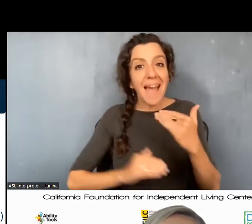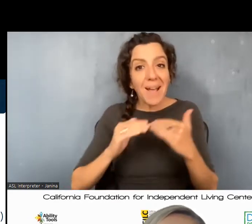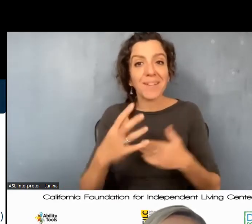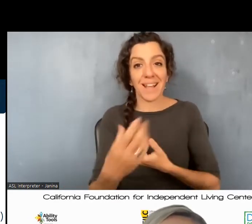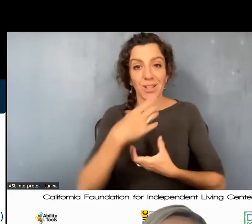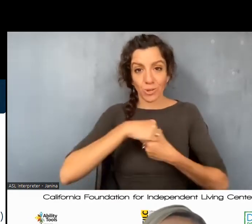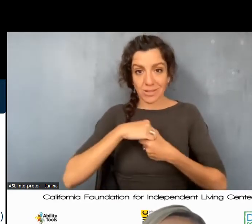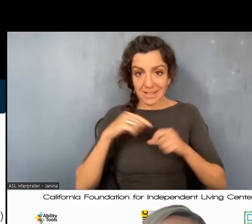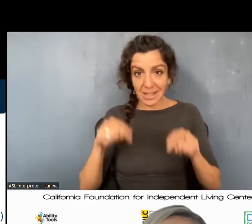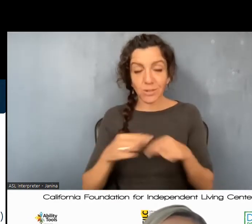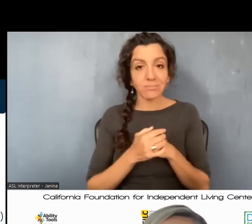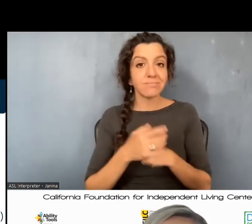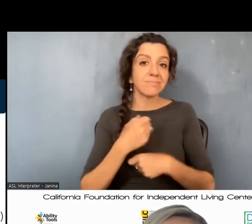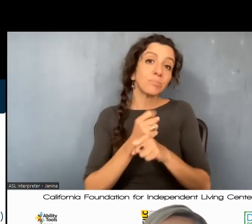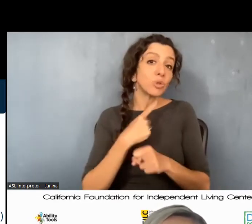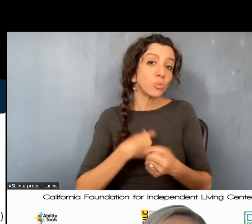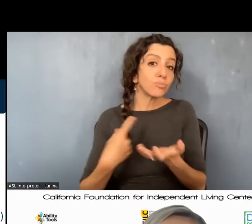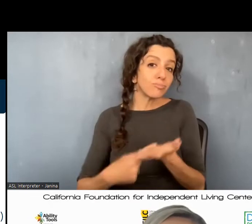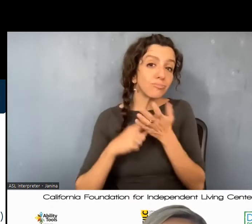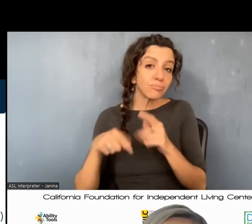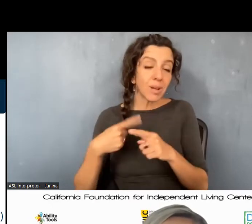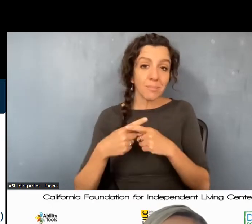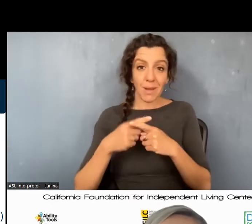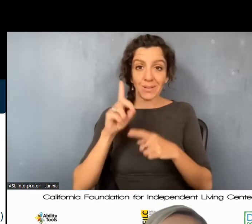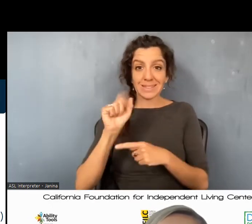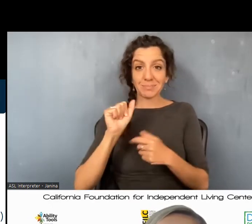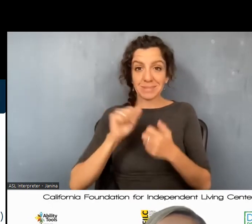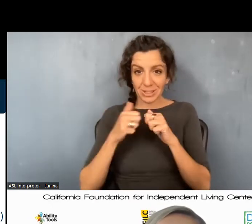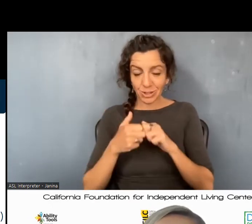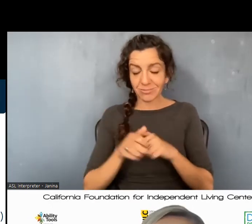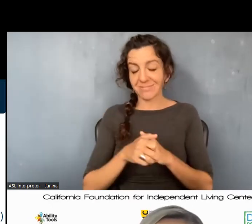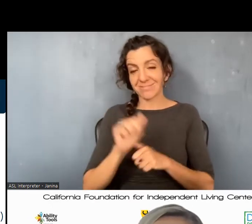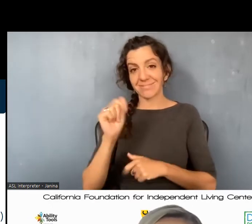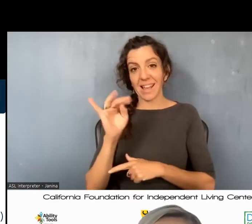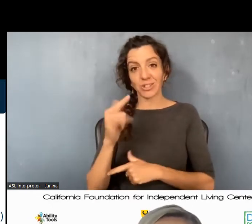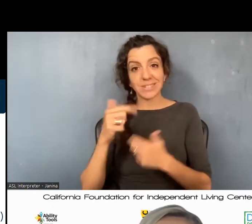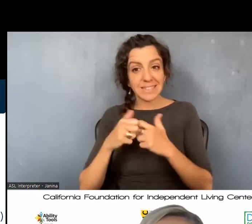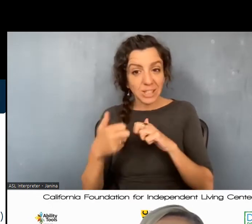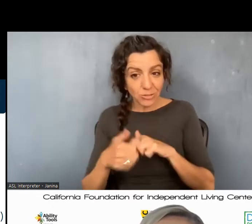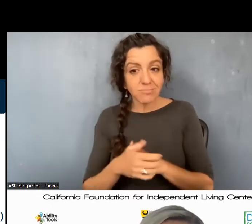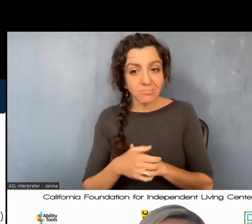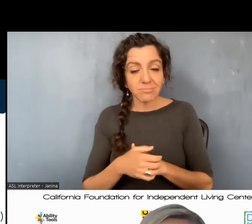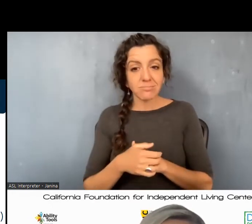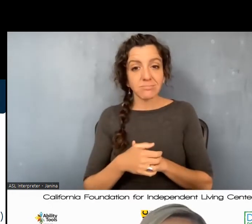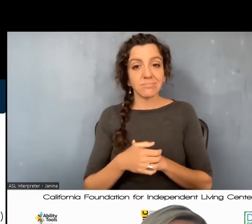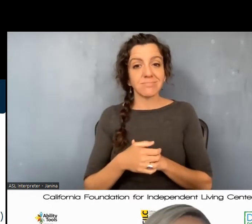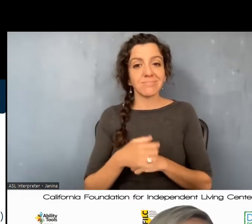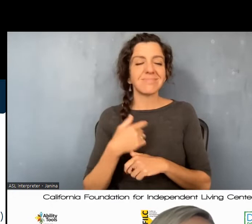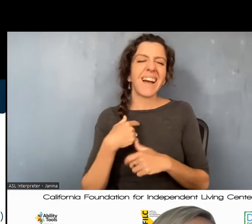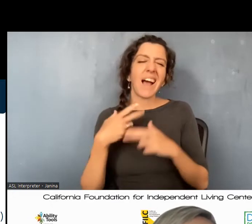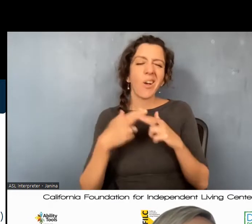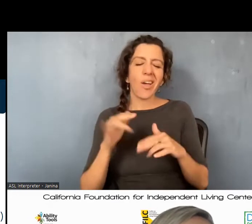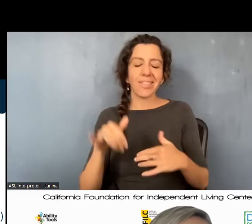that we're talking about disability issues, we're talking about aging issues, what I like to call lifespan